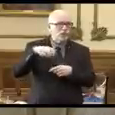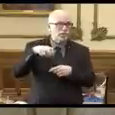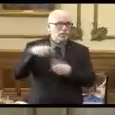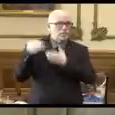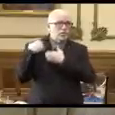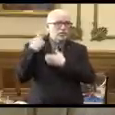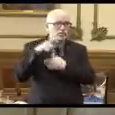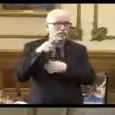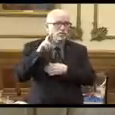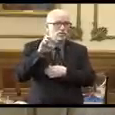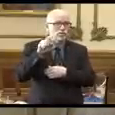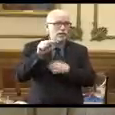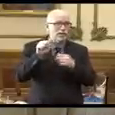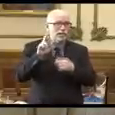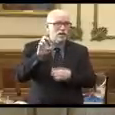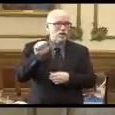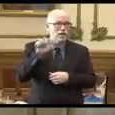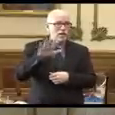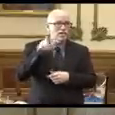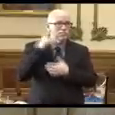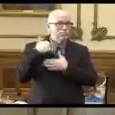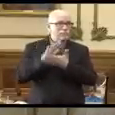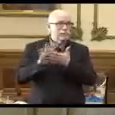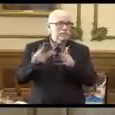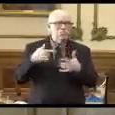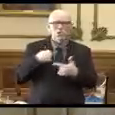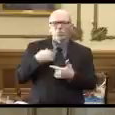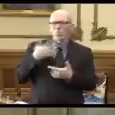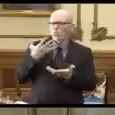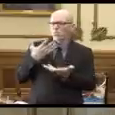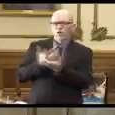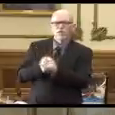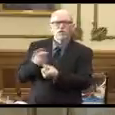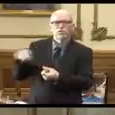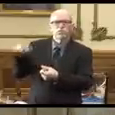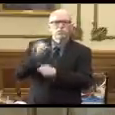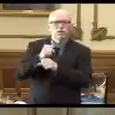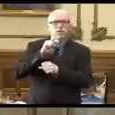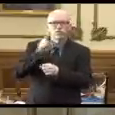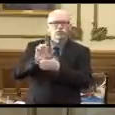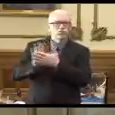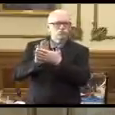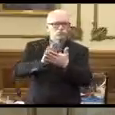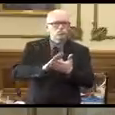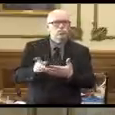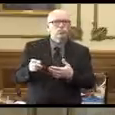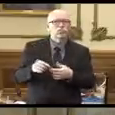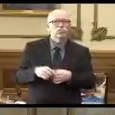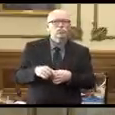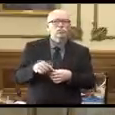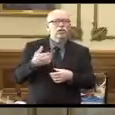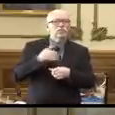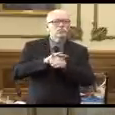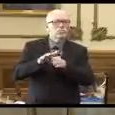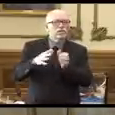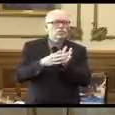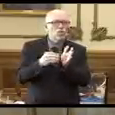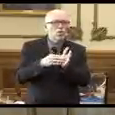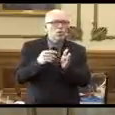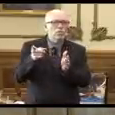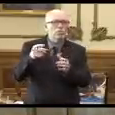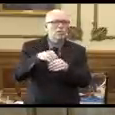Transportation that keeps those clean, but I am confident that they are making sure that those are clean, that there is plenty of soap in